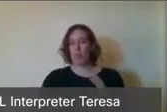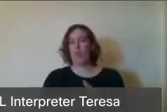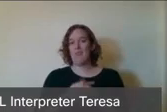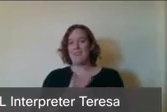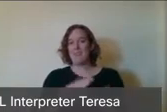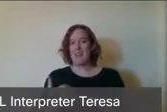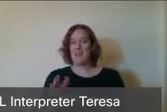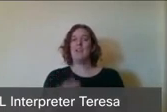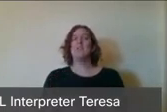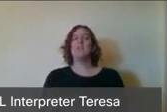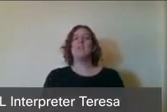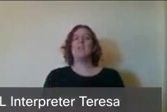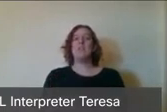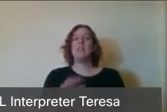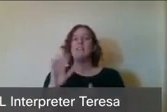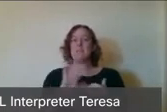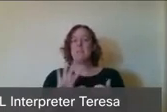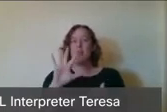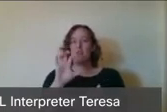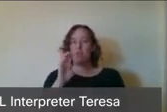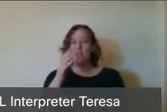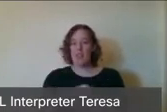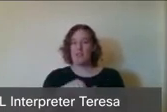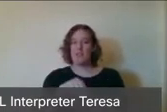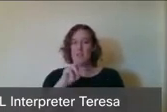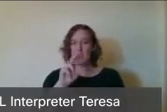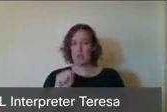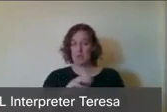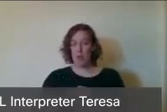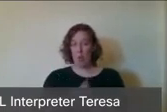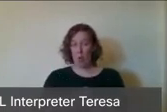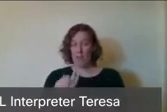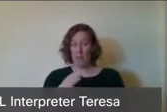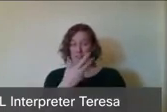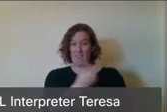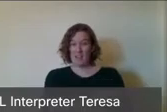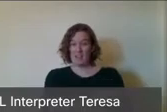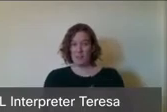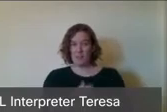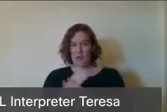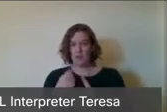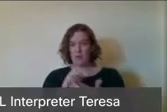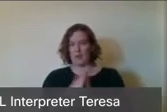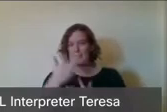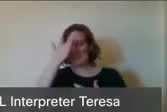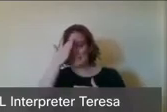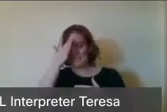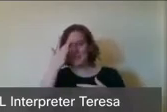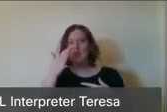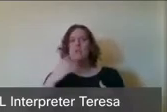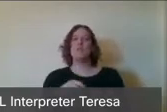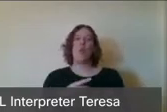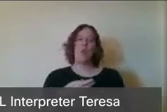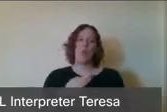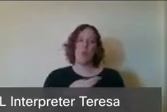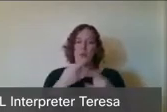the US. The COVID-19 vaccine protects you from getting sick. And along with protocols like wearing a mask and keeping